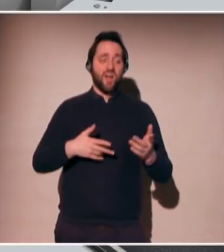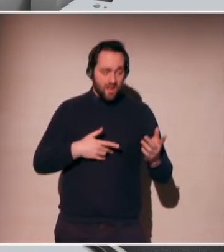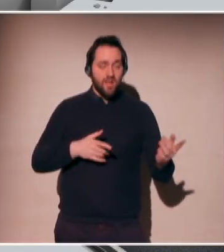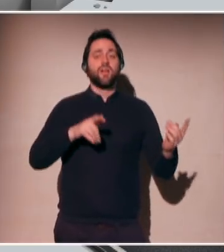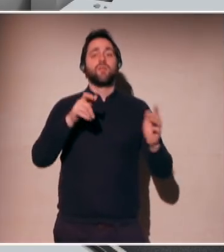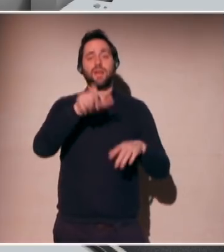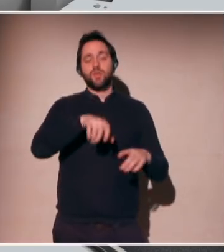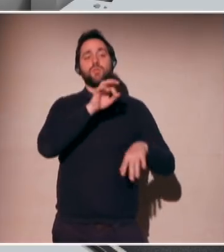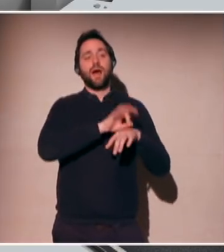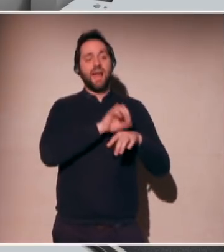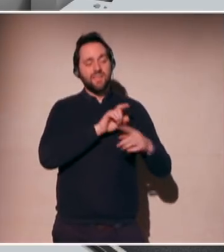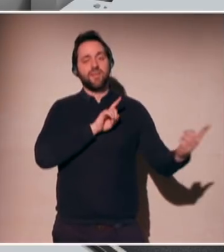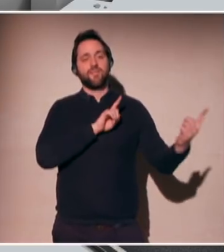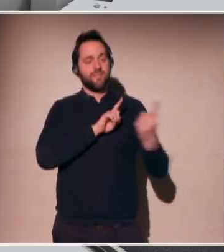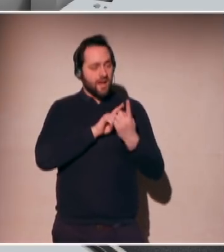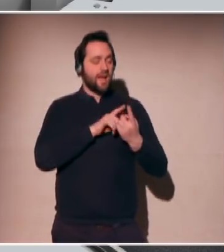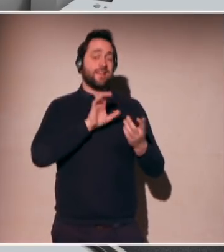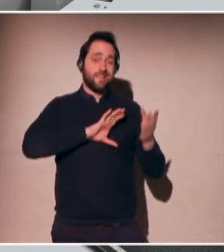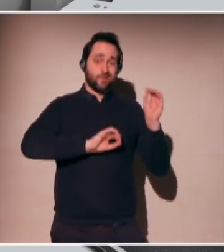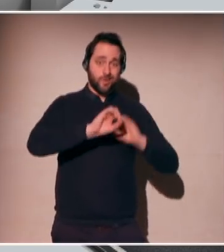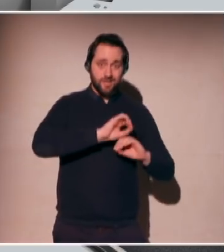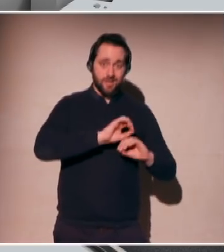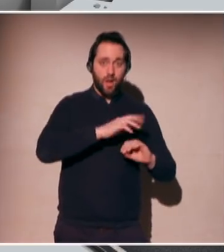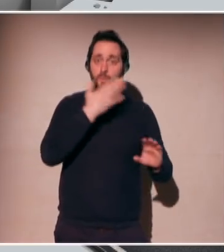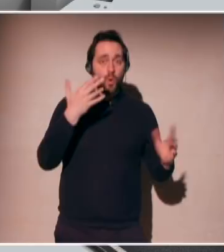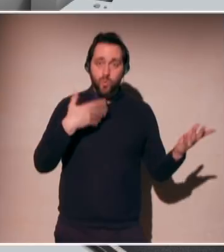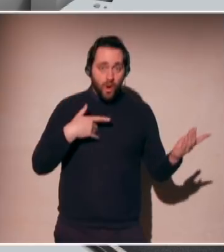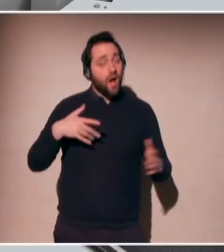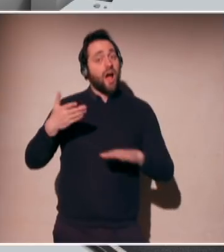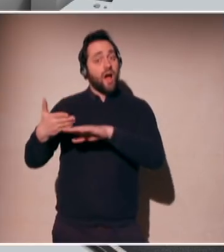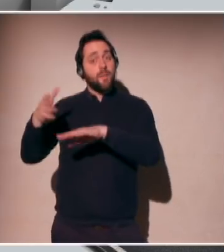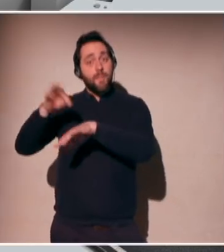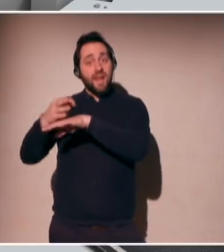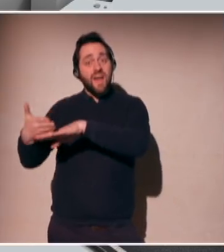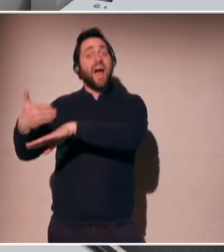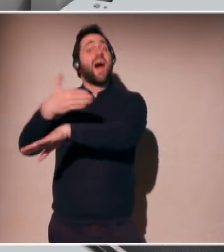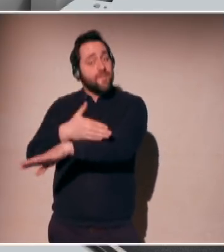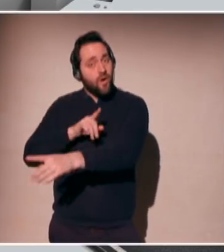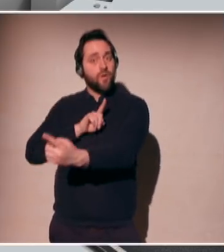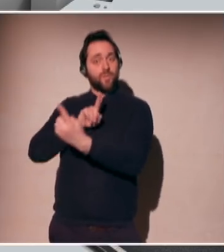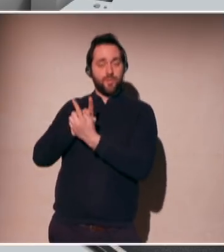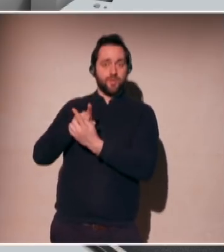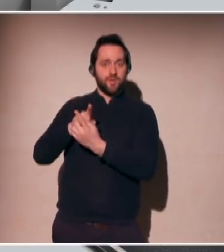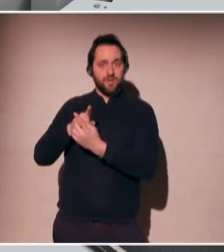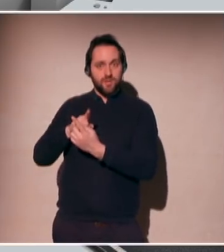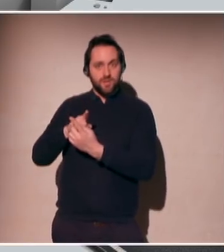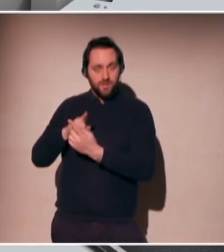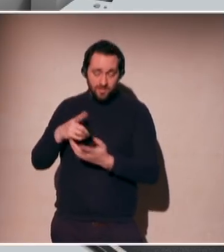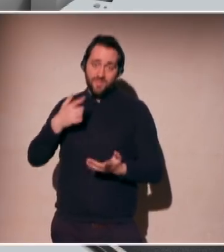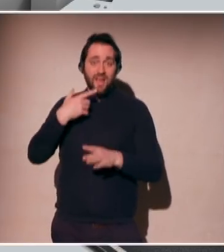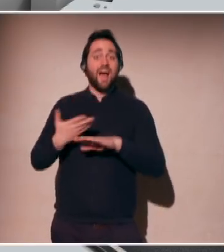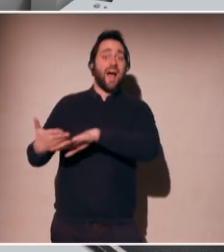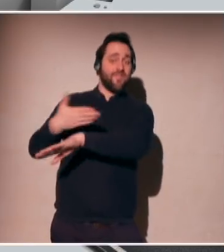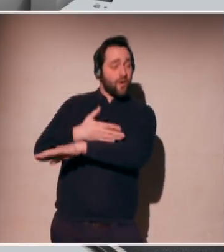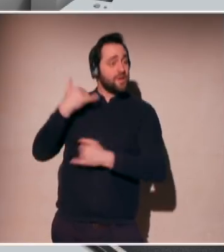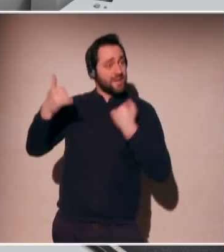it. That you could give him an advice and change his course of way and take him out of harm's way. Wouldn't that be nice? What would medicine